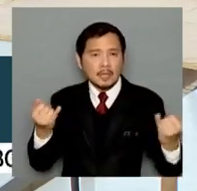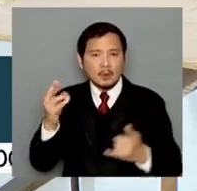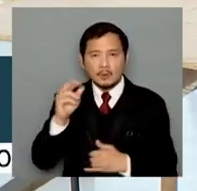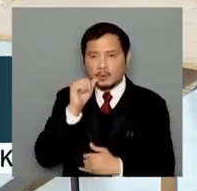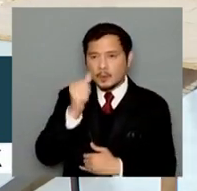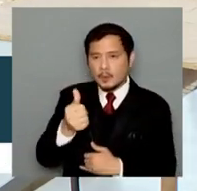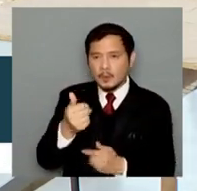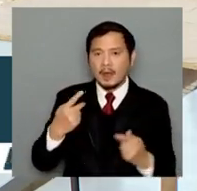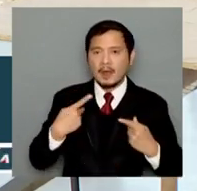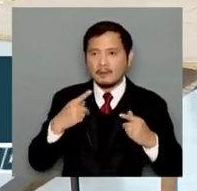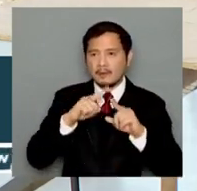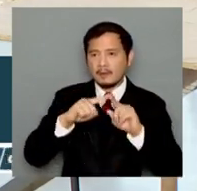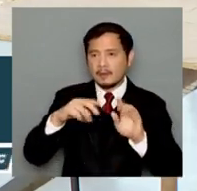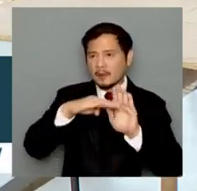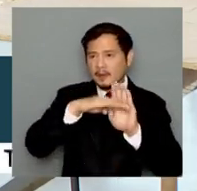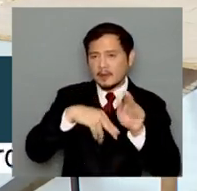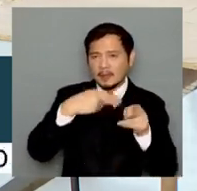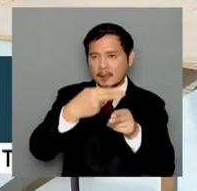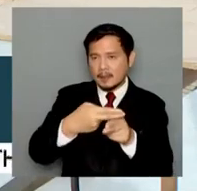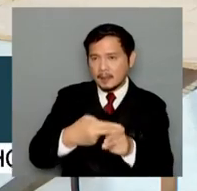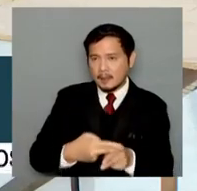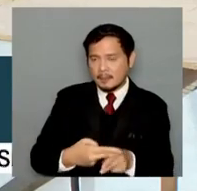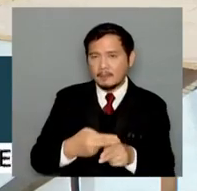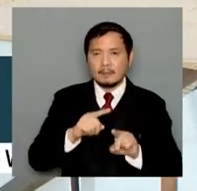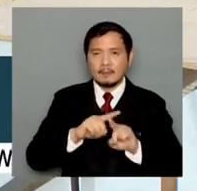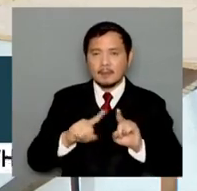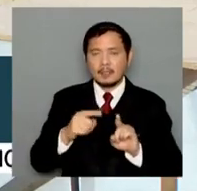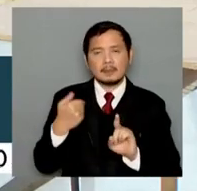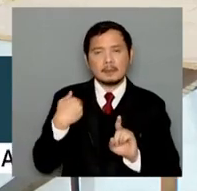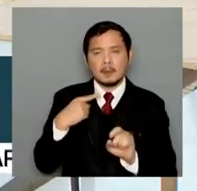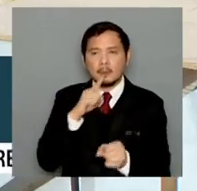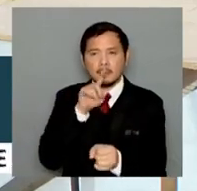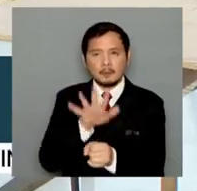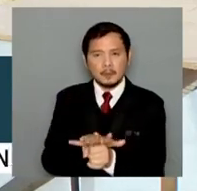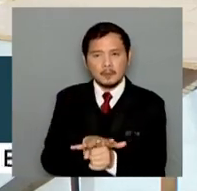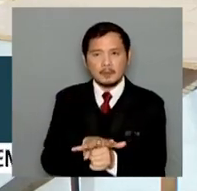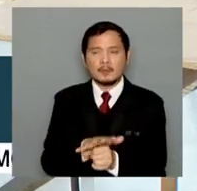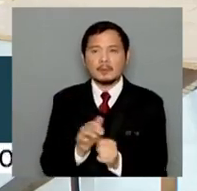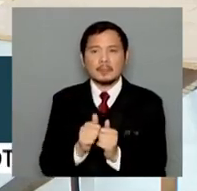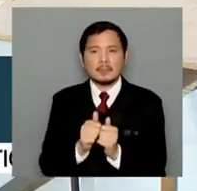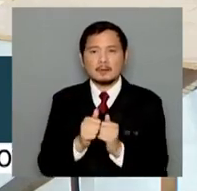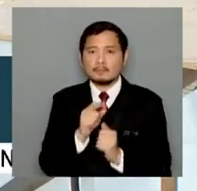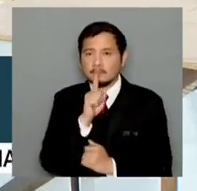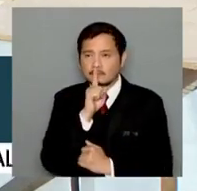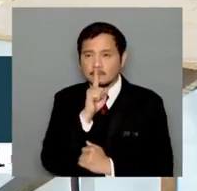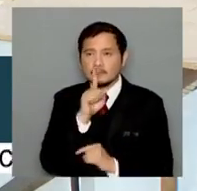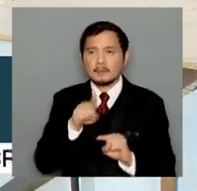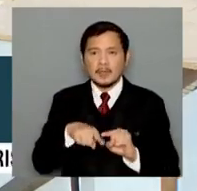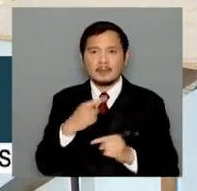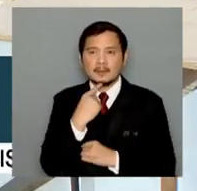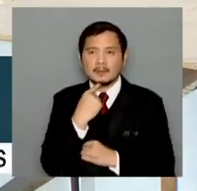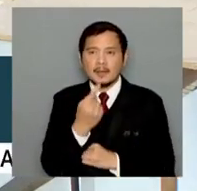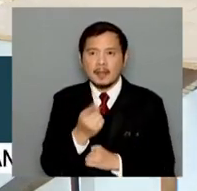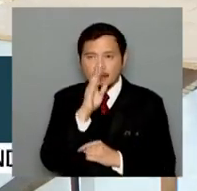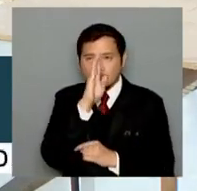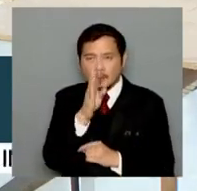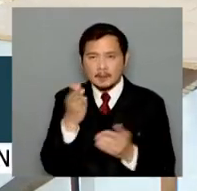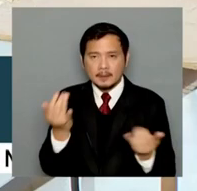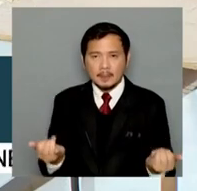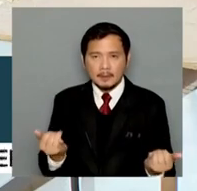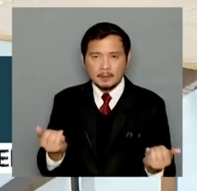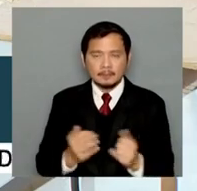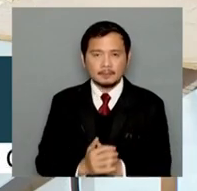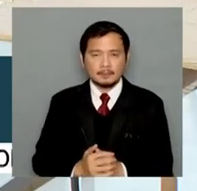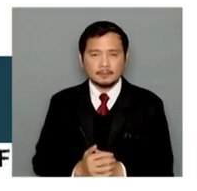names, but our sources have yet to confirm this on record, so I'm not yet at liberty to say the names on air.